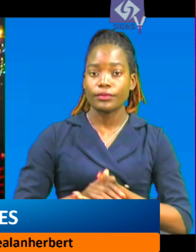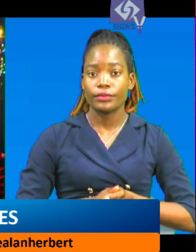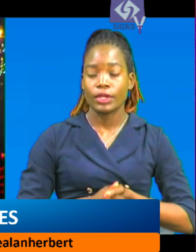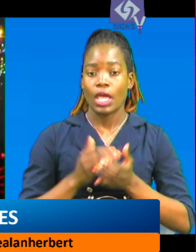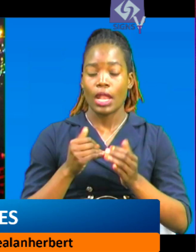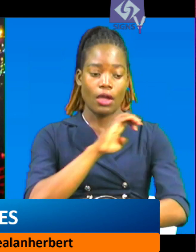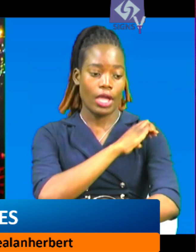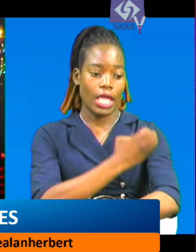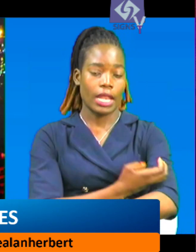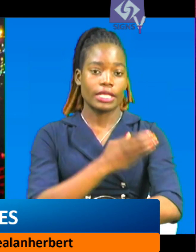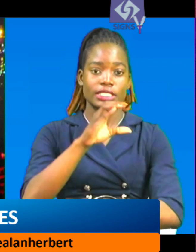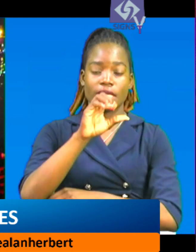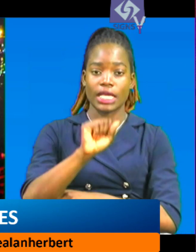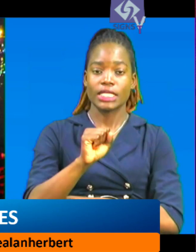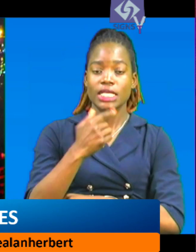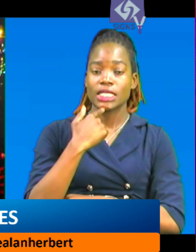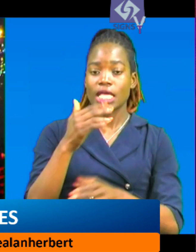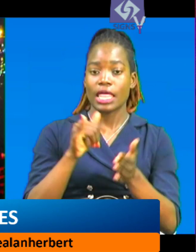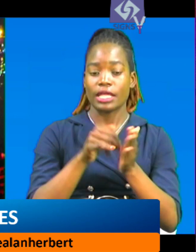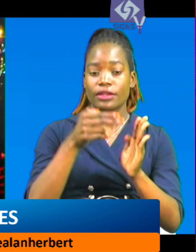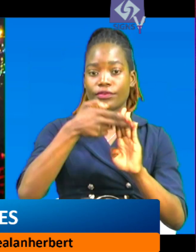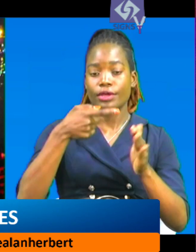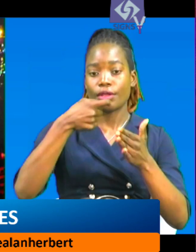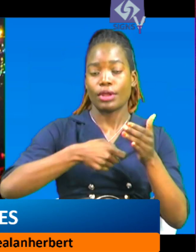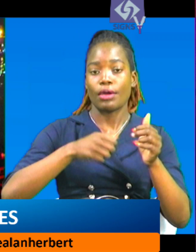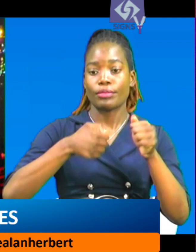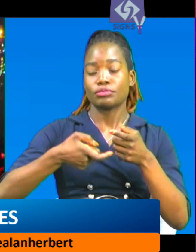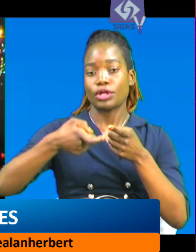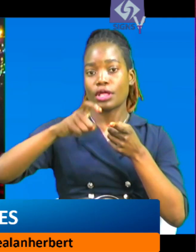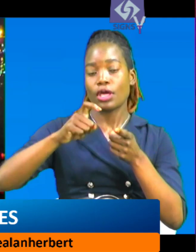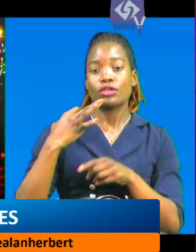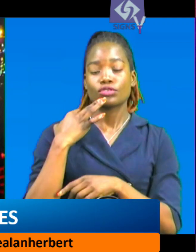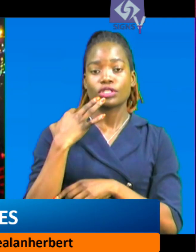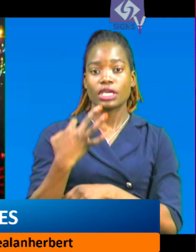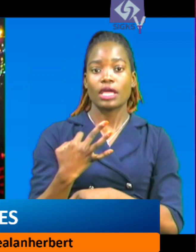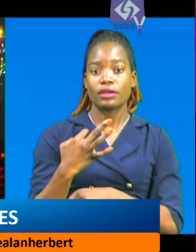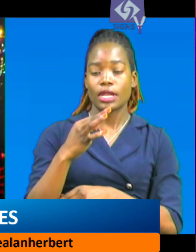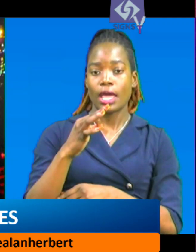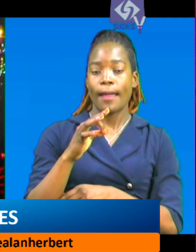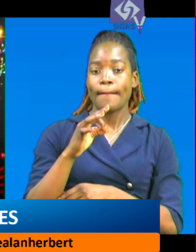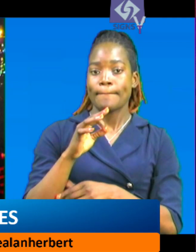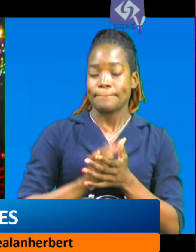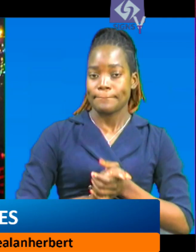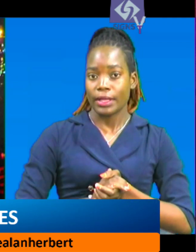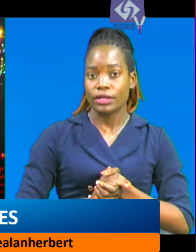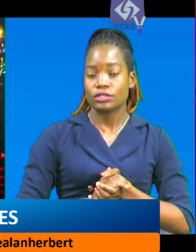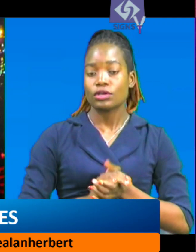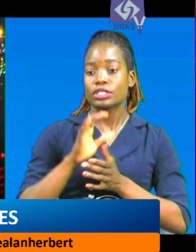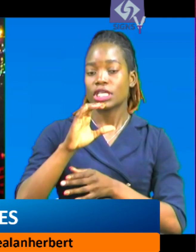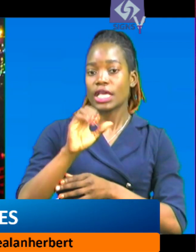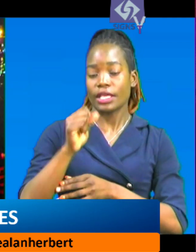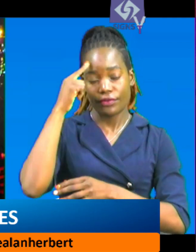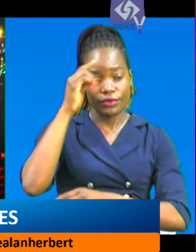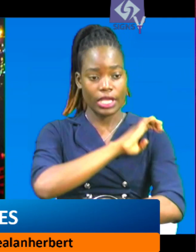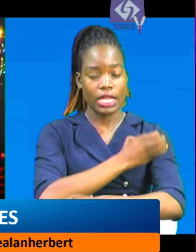Weather now to energy. CS hints that fuel price could hit Kenyan shillings 300 per litre. Now the Cabinet Secretary